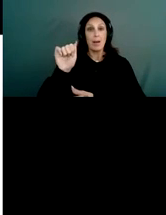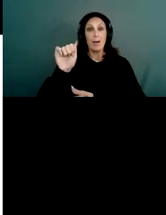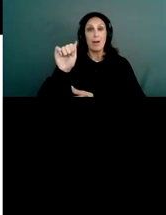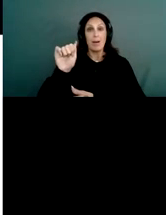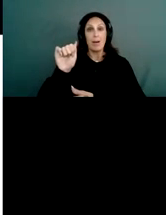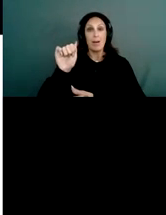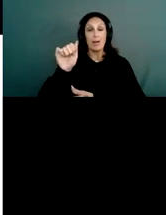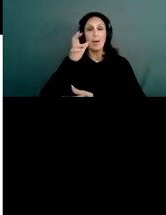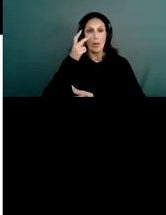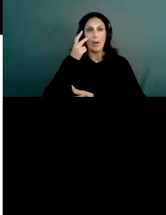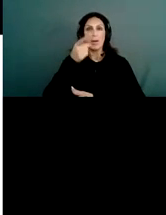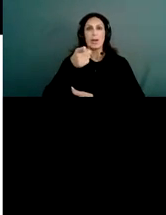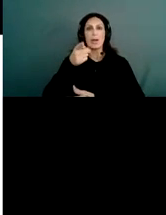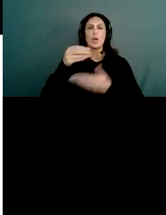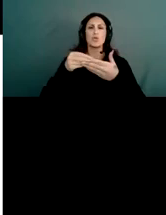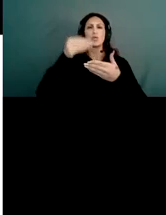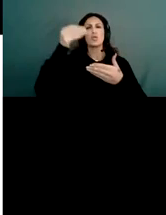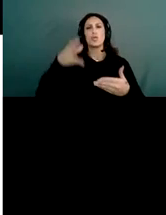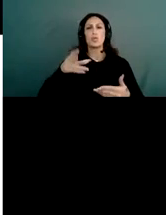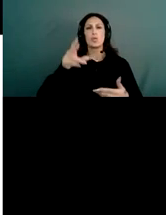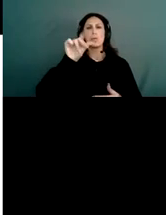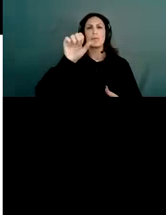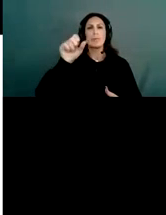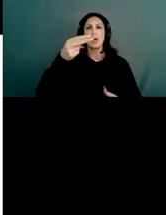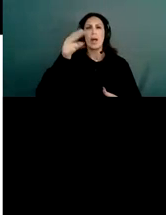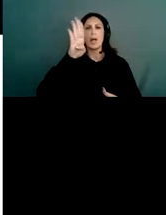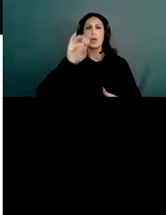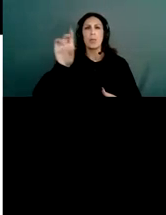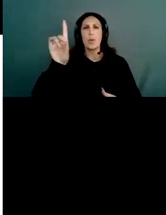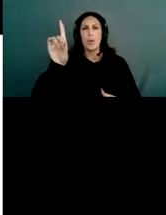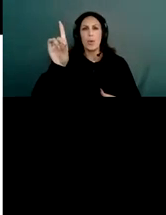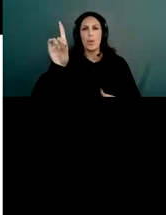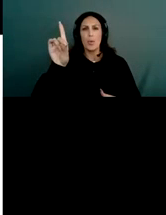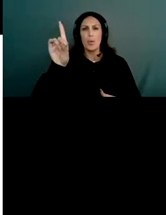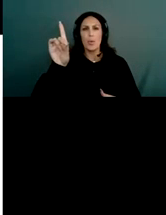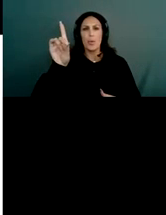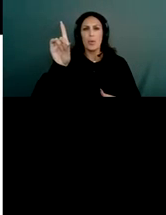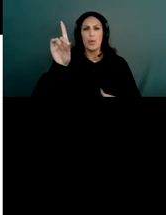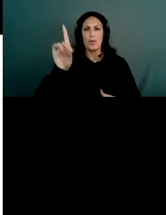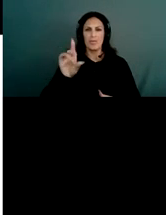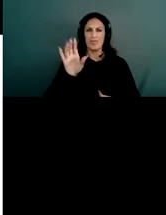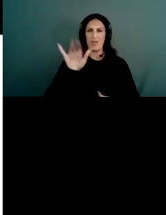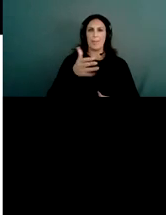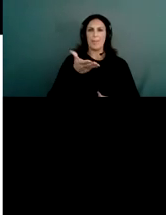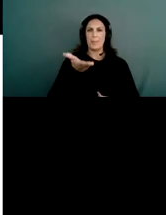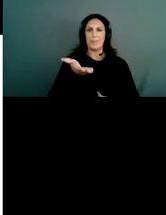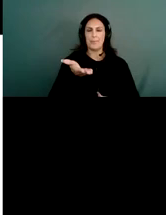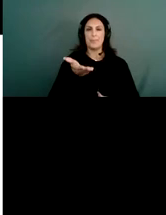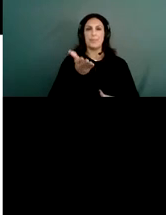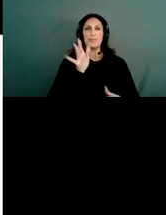After the initial diagnostic assessment, they will be taken through independent modules and units at their